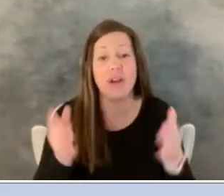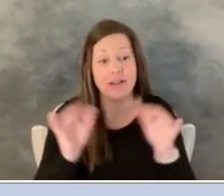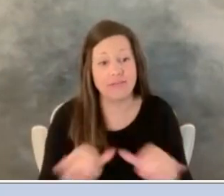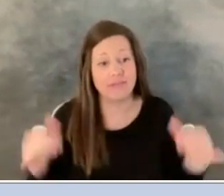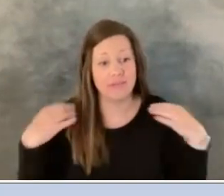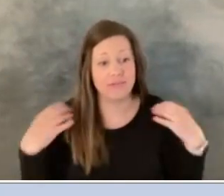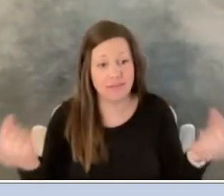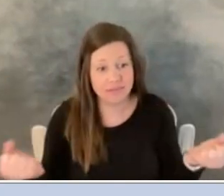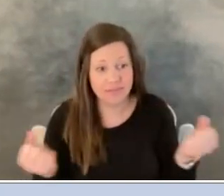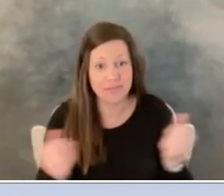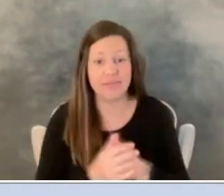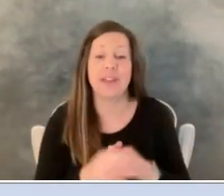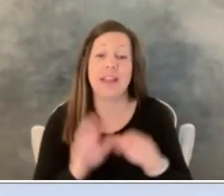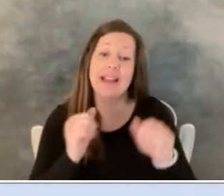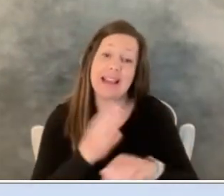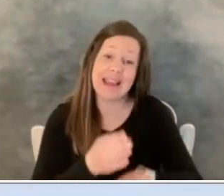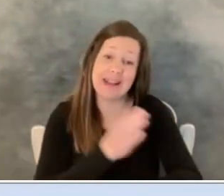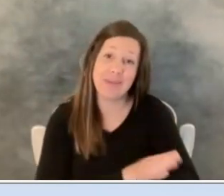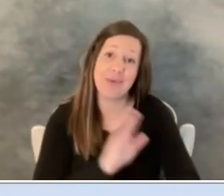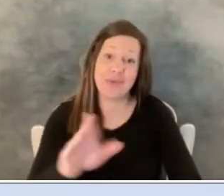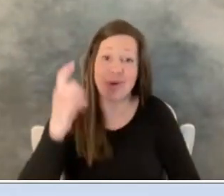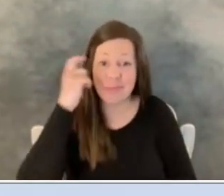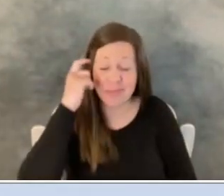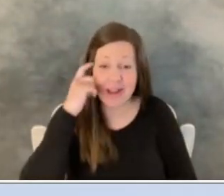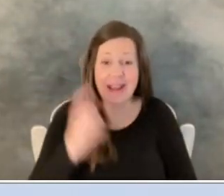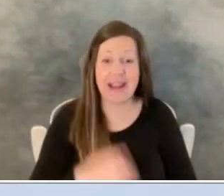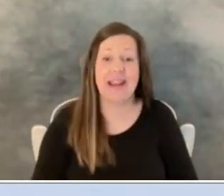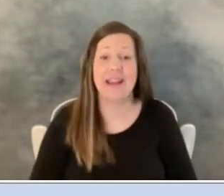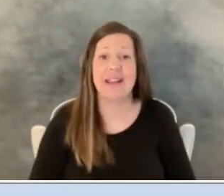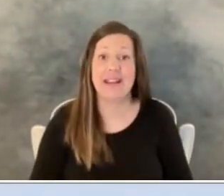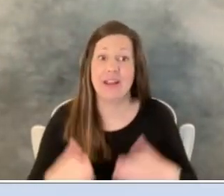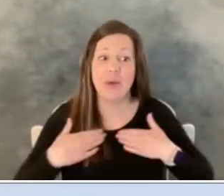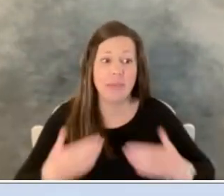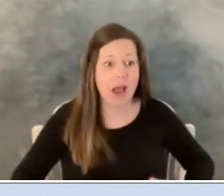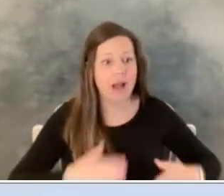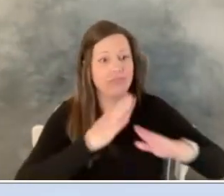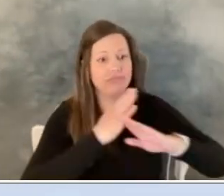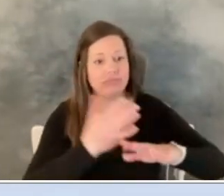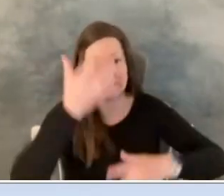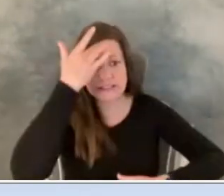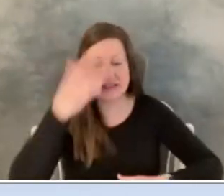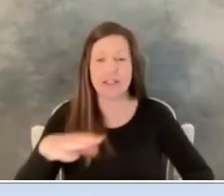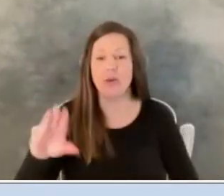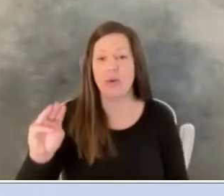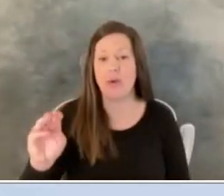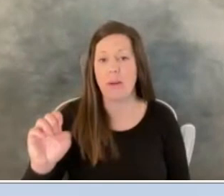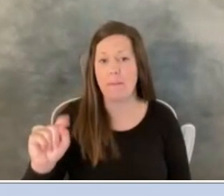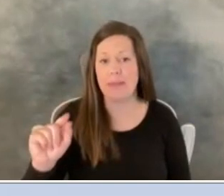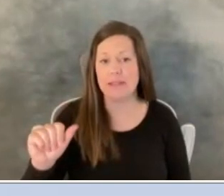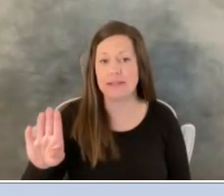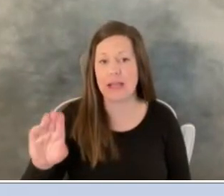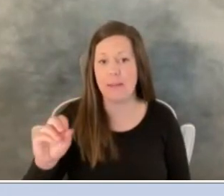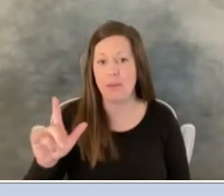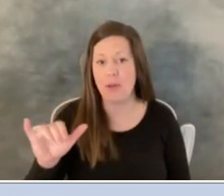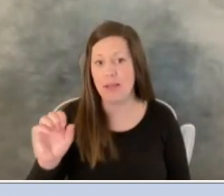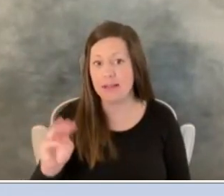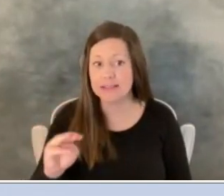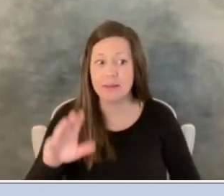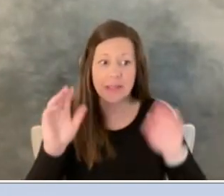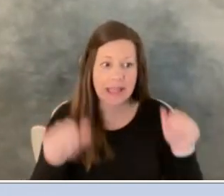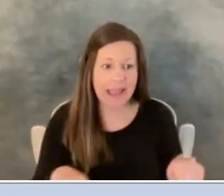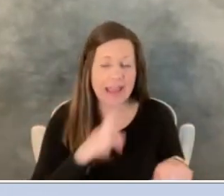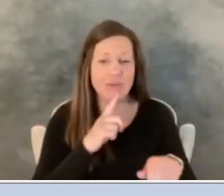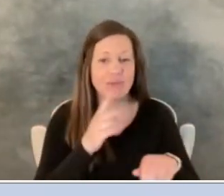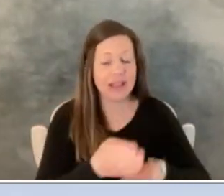that can improve your brain health, your immune health, improve your metabolism, and improve your mental well-being.